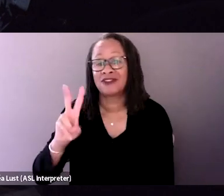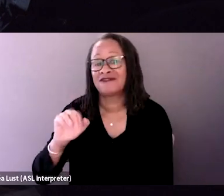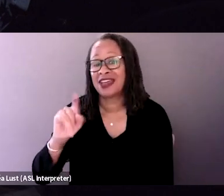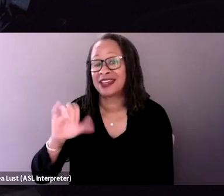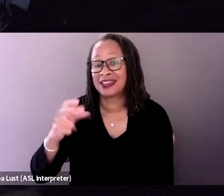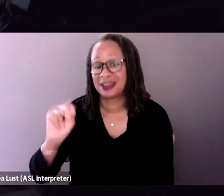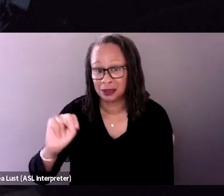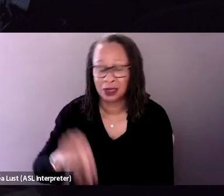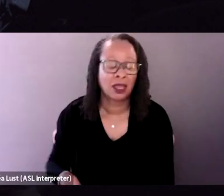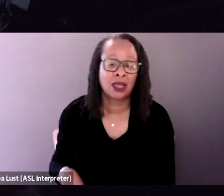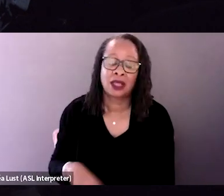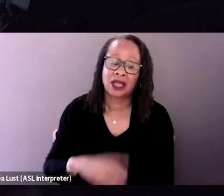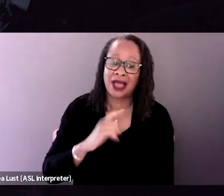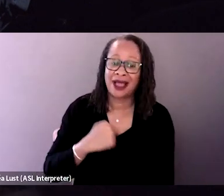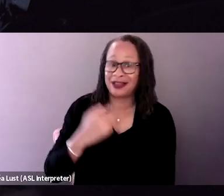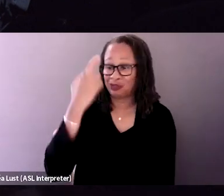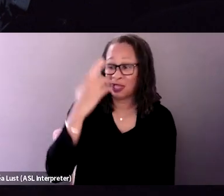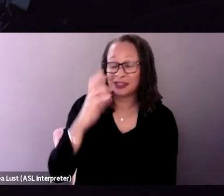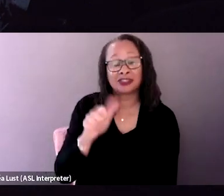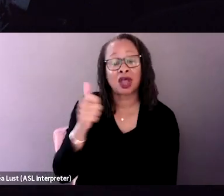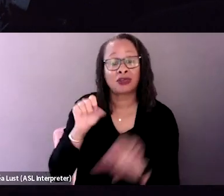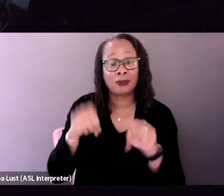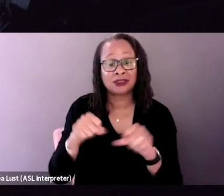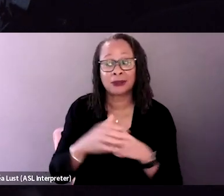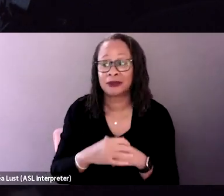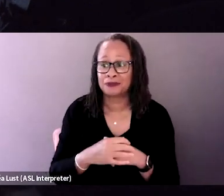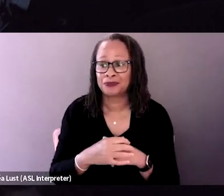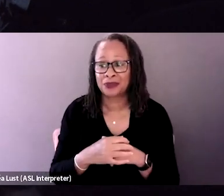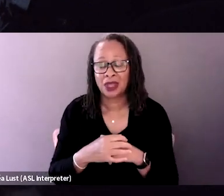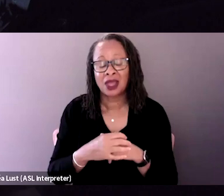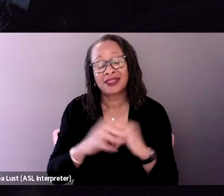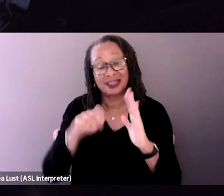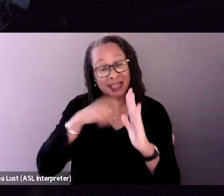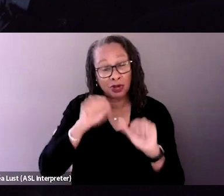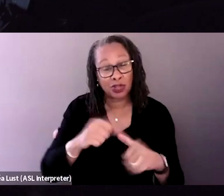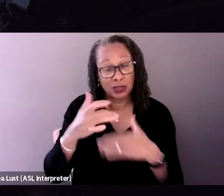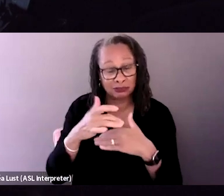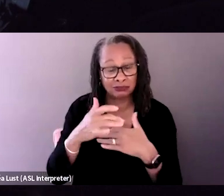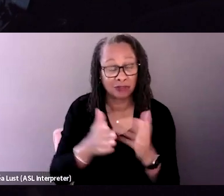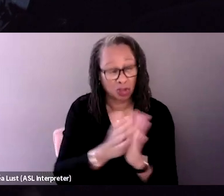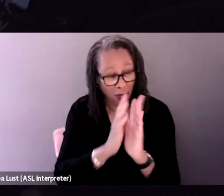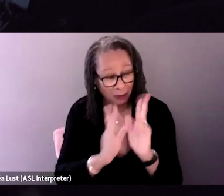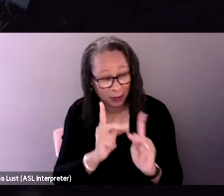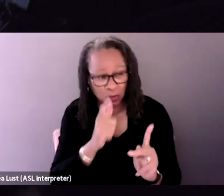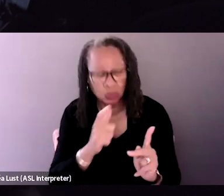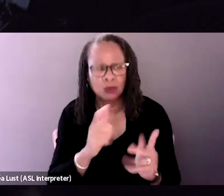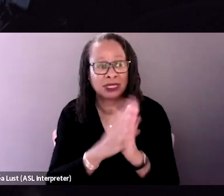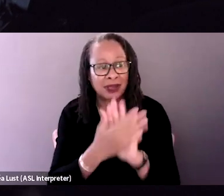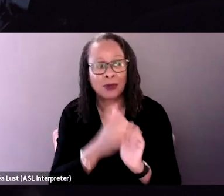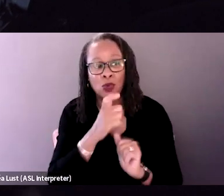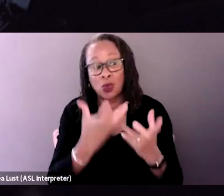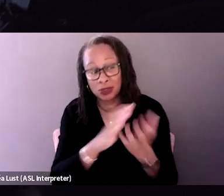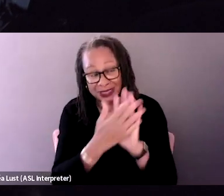I realized this other possibility that the camera could call people to be who they wanted to be seen and perceived as, and in